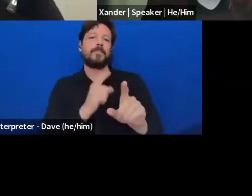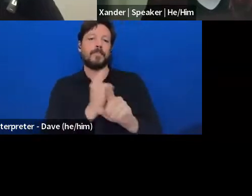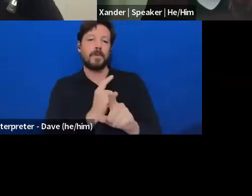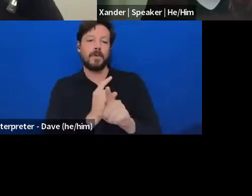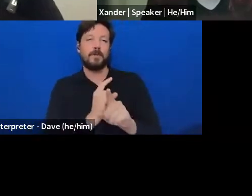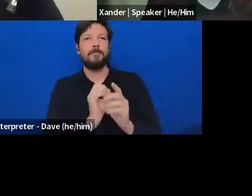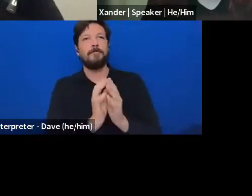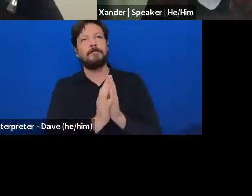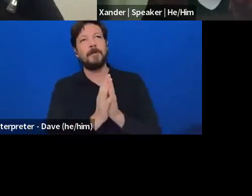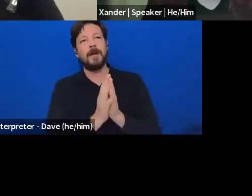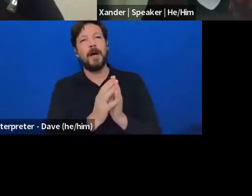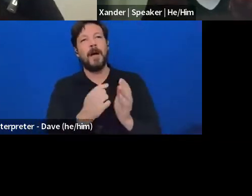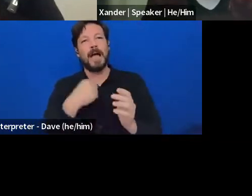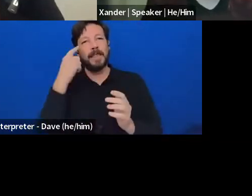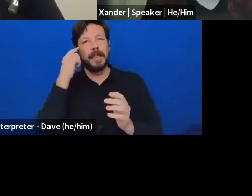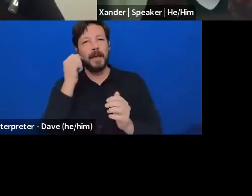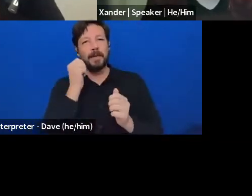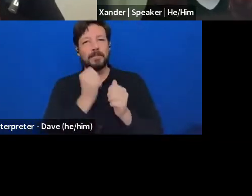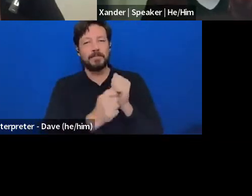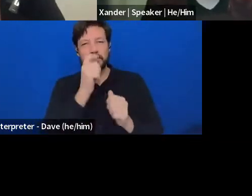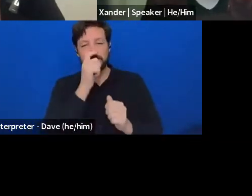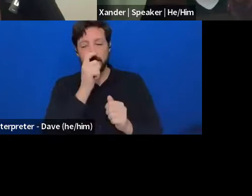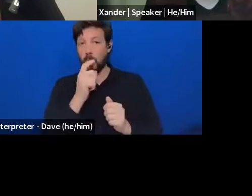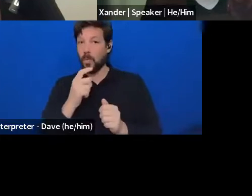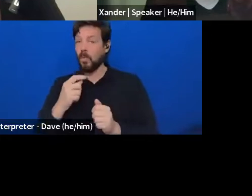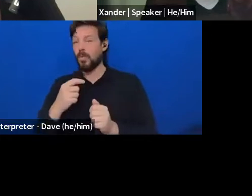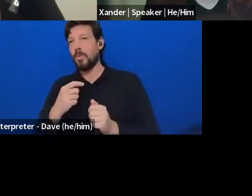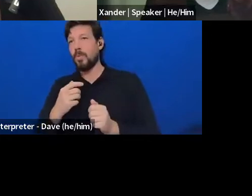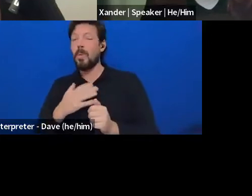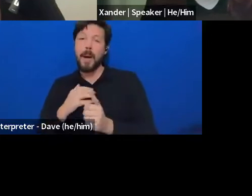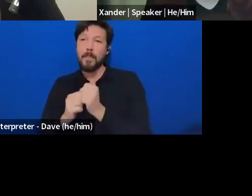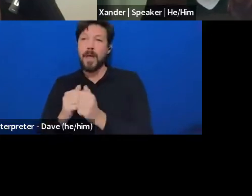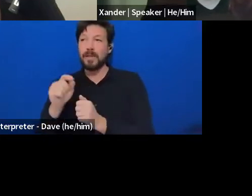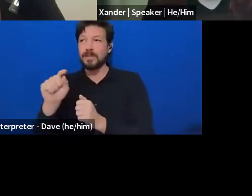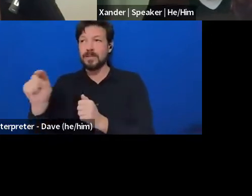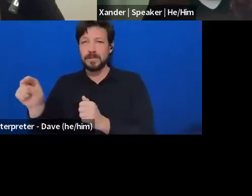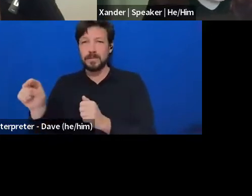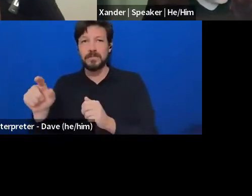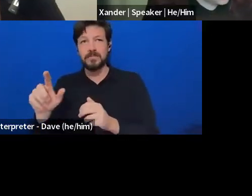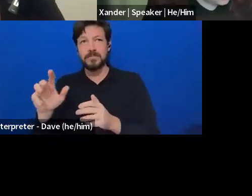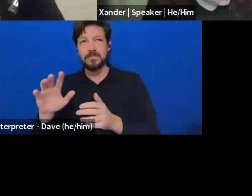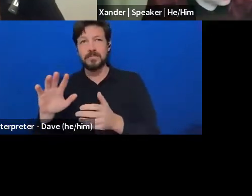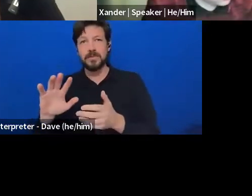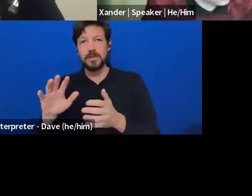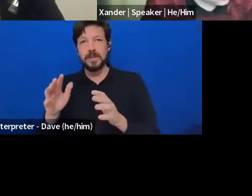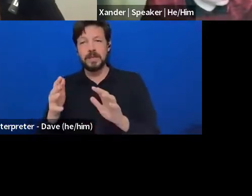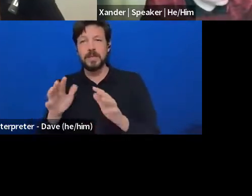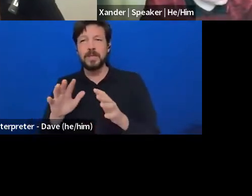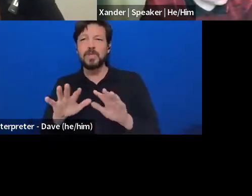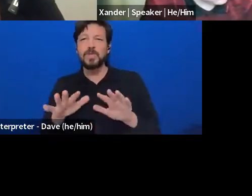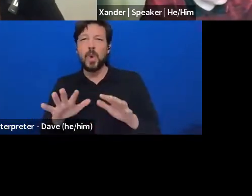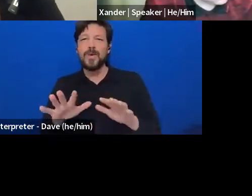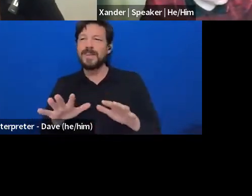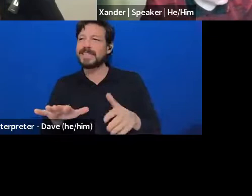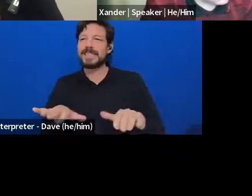think siblings, like my brothers, in a way, didn't really play a part of